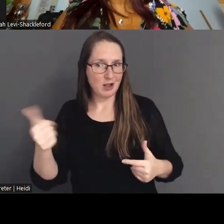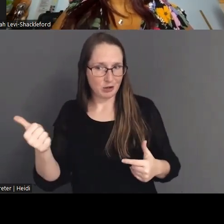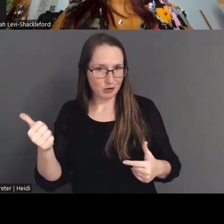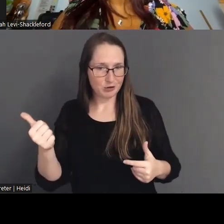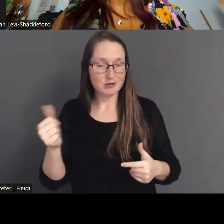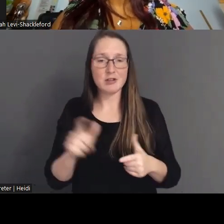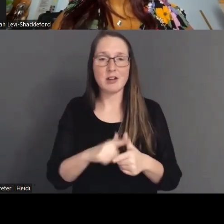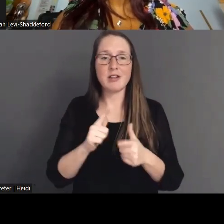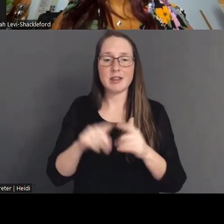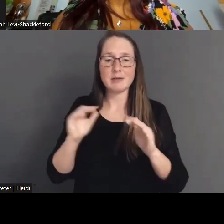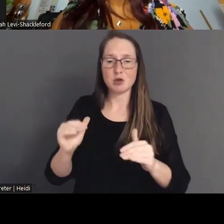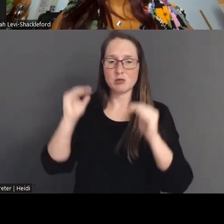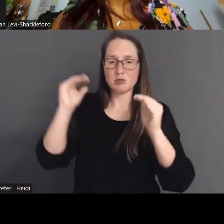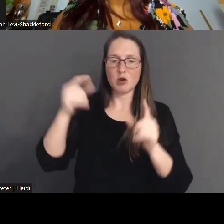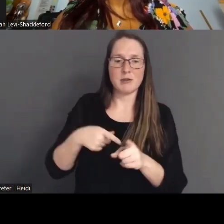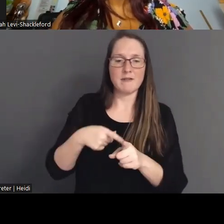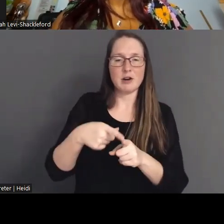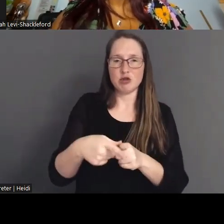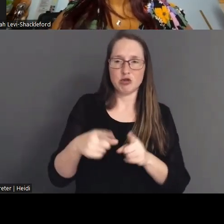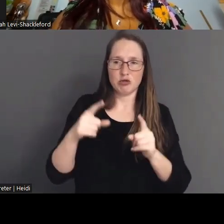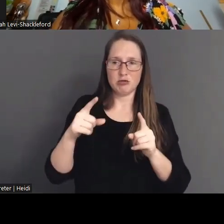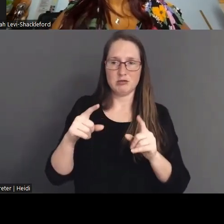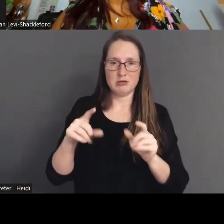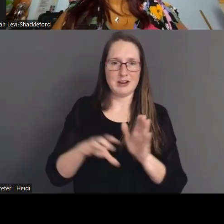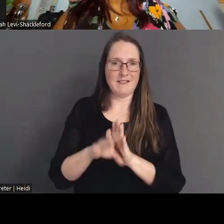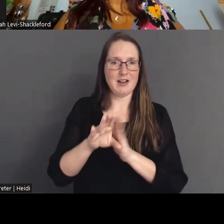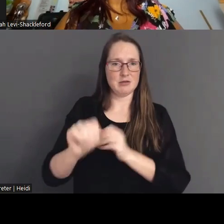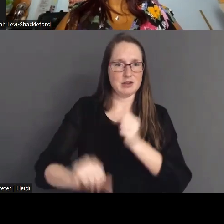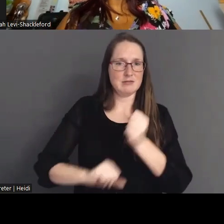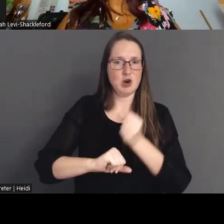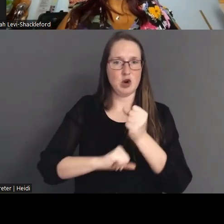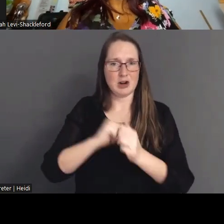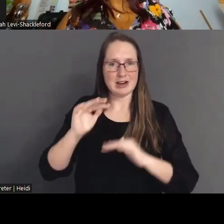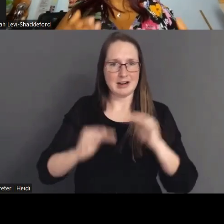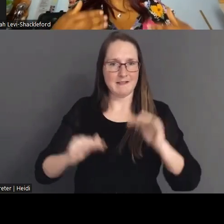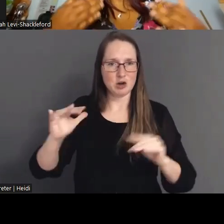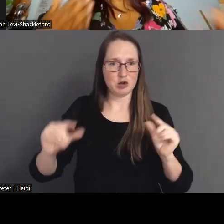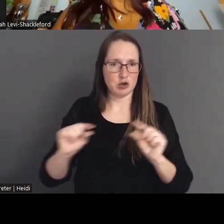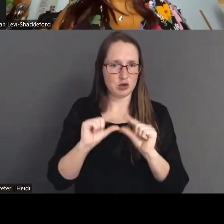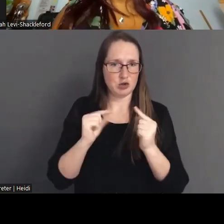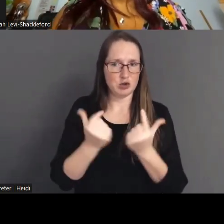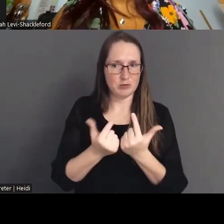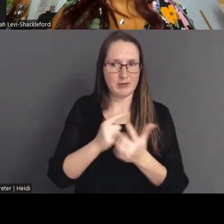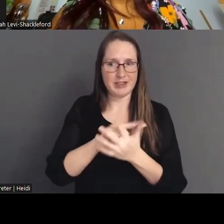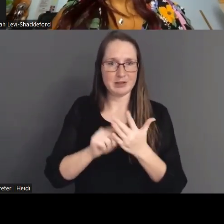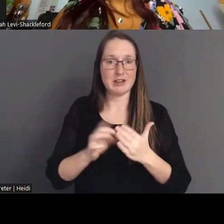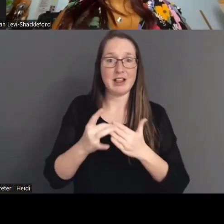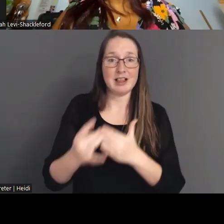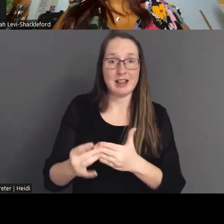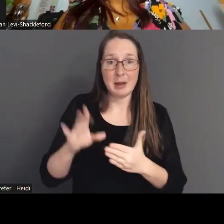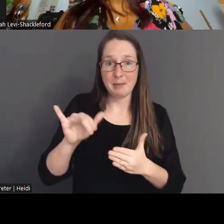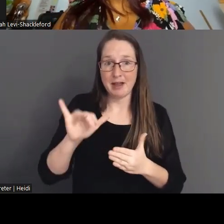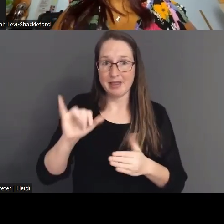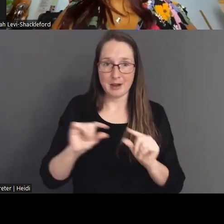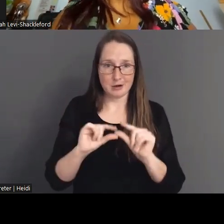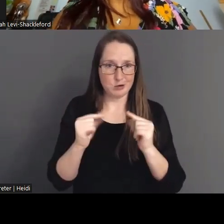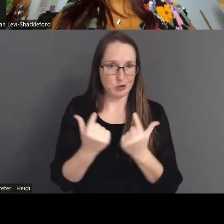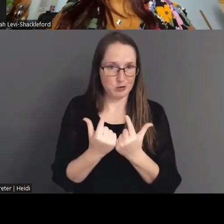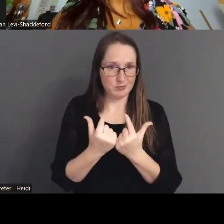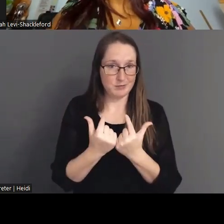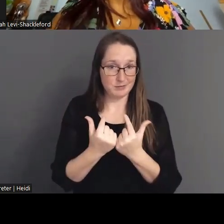then promote professional development to learn about supporting diverse groups that are led by that group, right? So